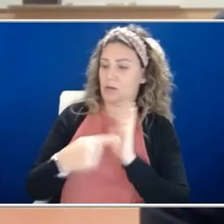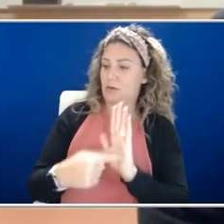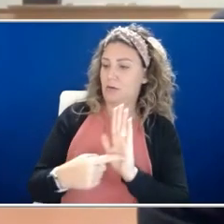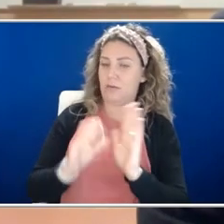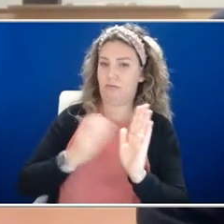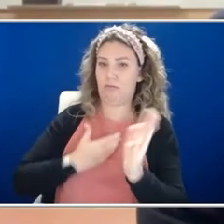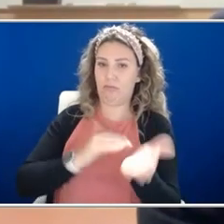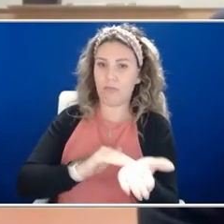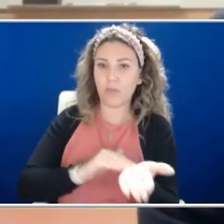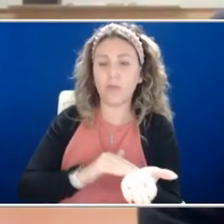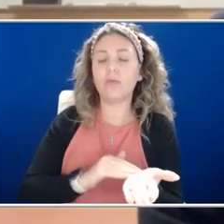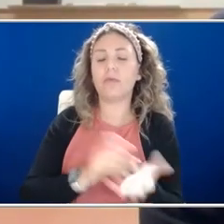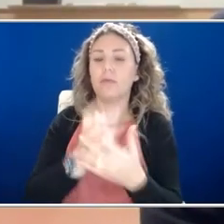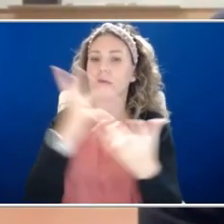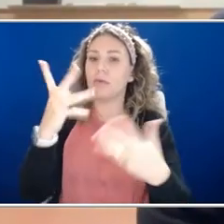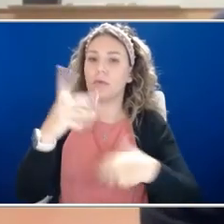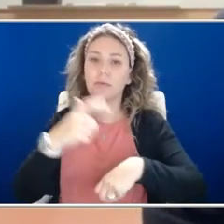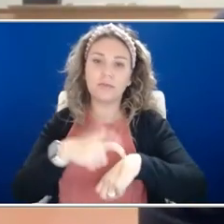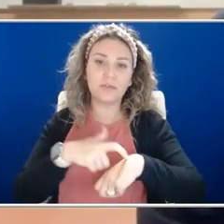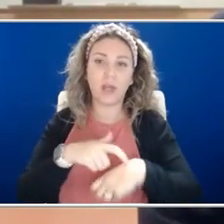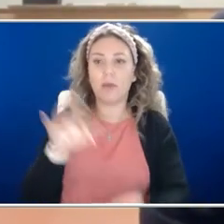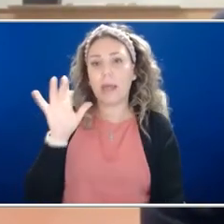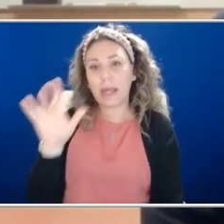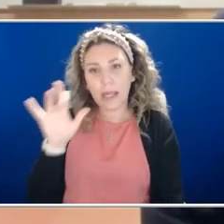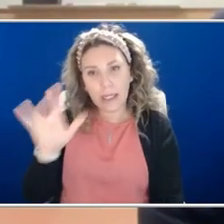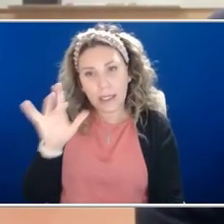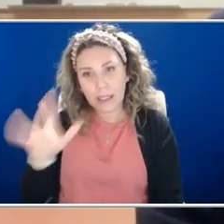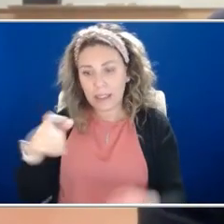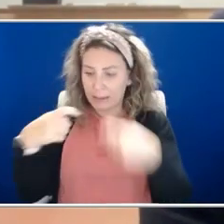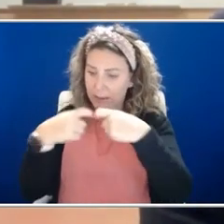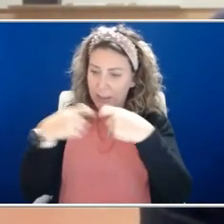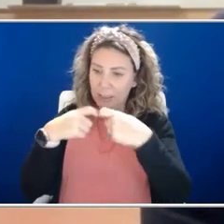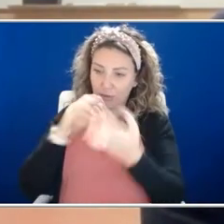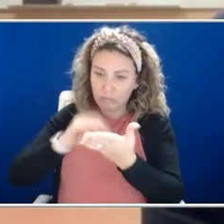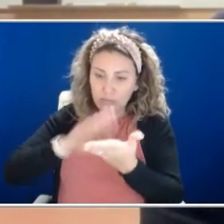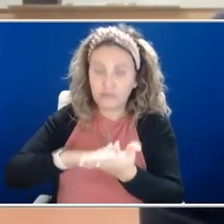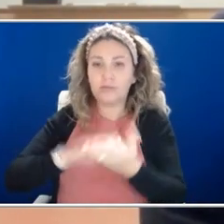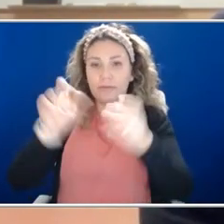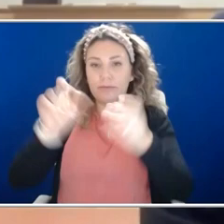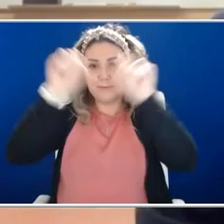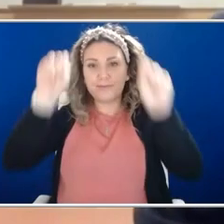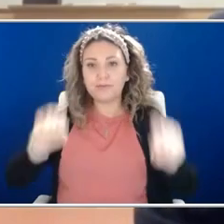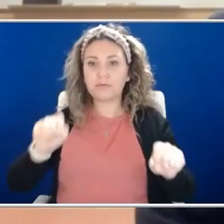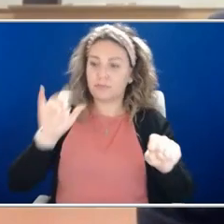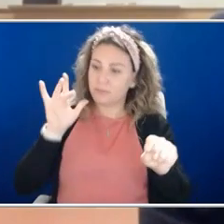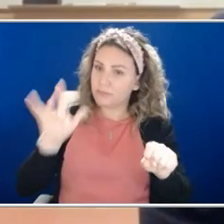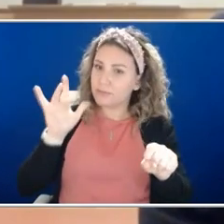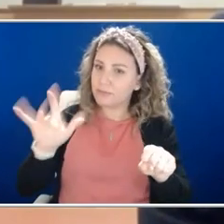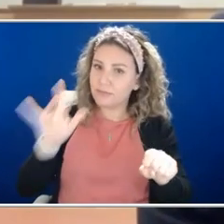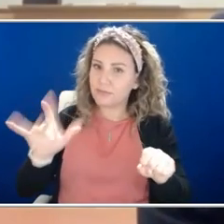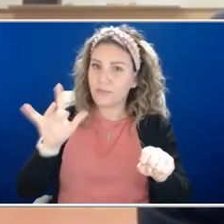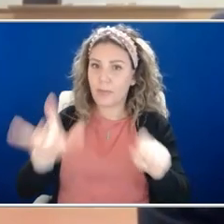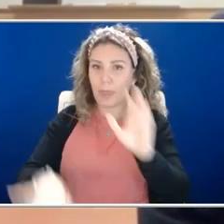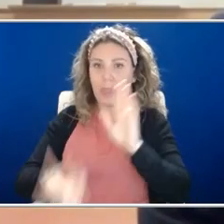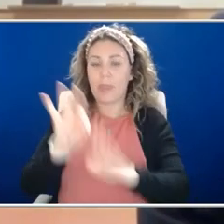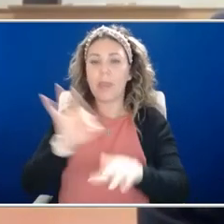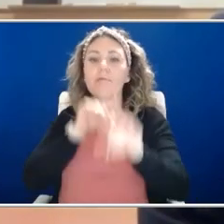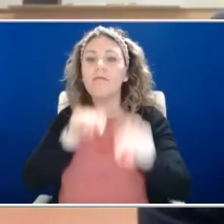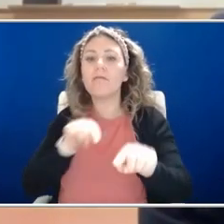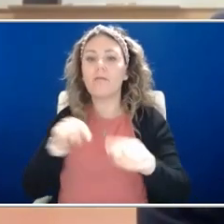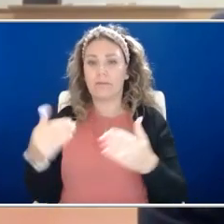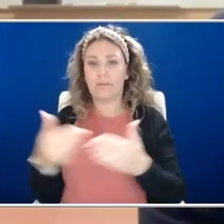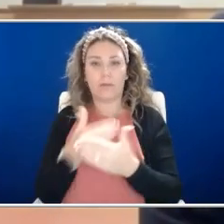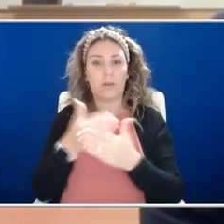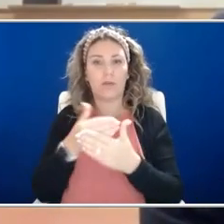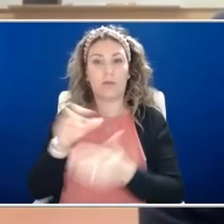ton of time, you know, clicking through different electronic record systems to be able to get to the answer they need. While the new